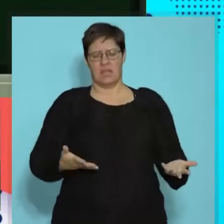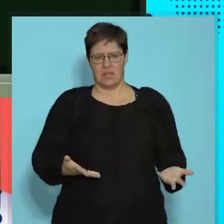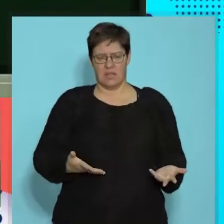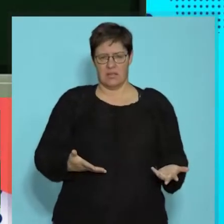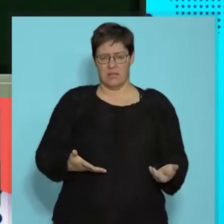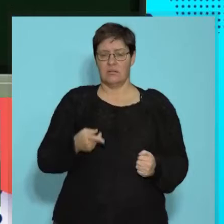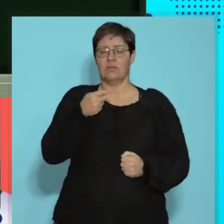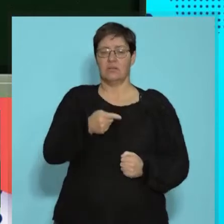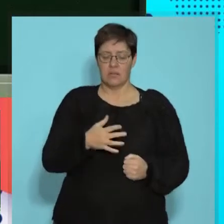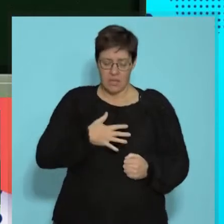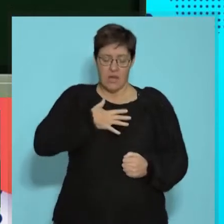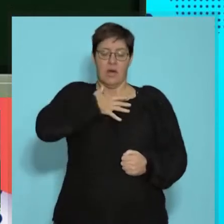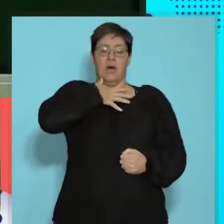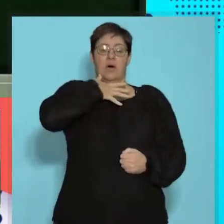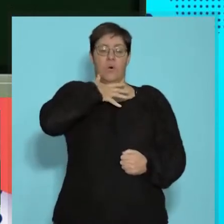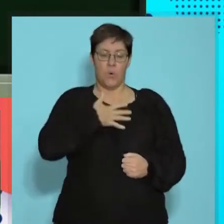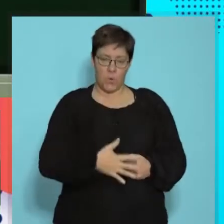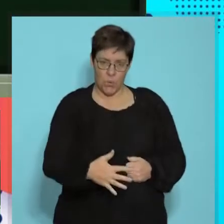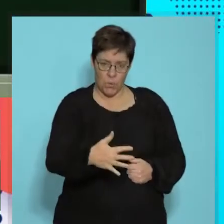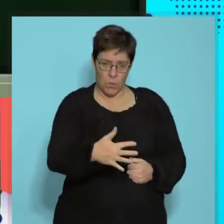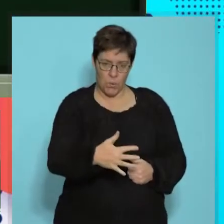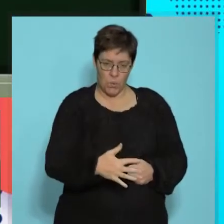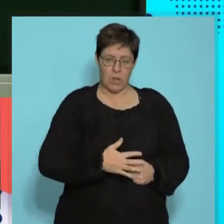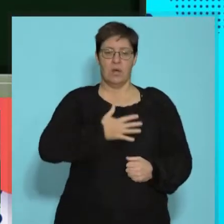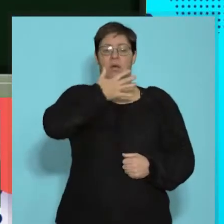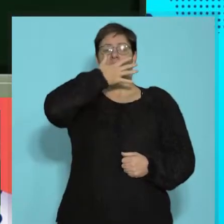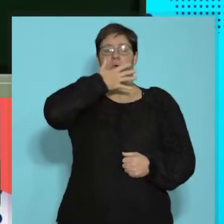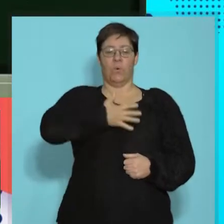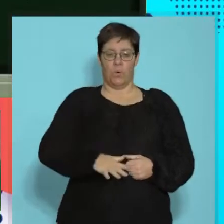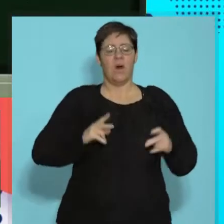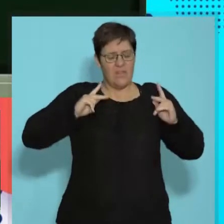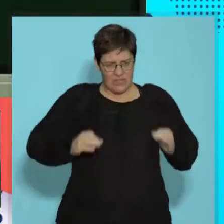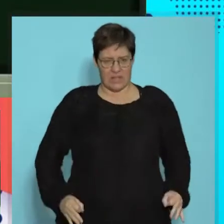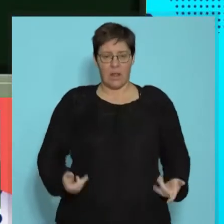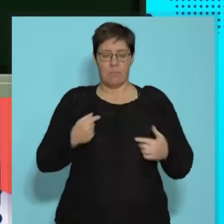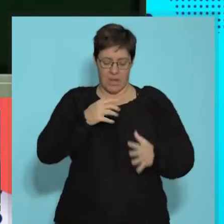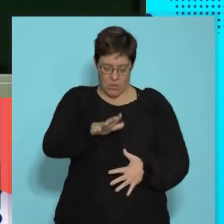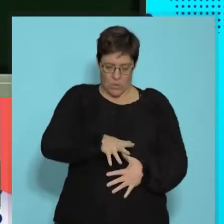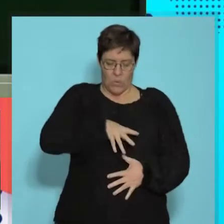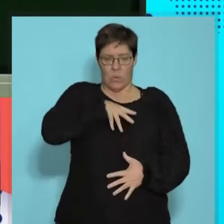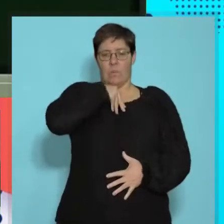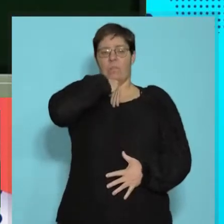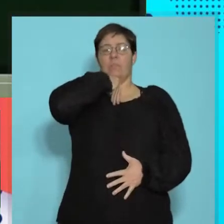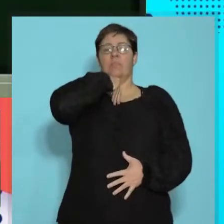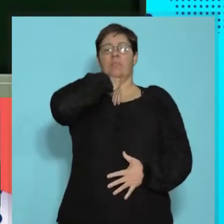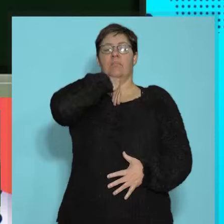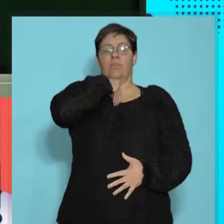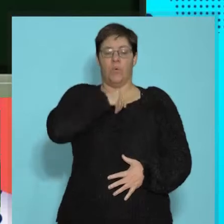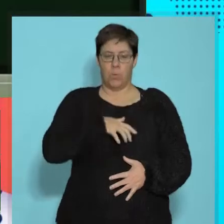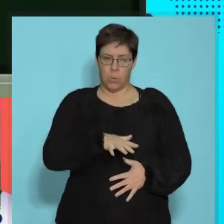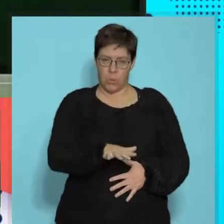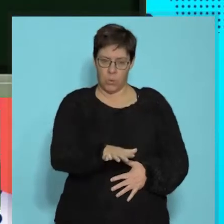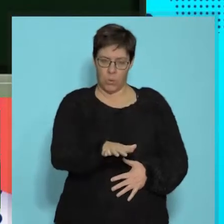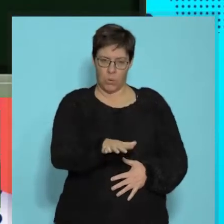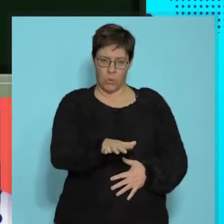breathing is the physical process. Me breathing in,